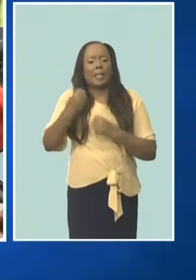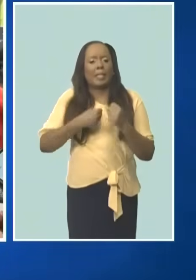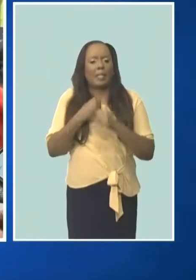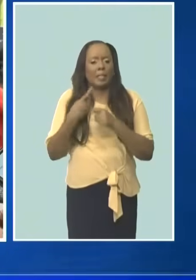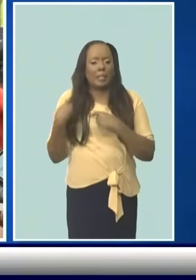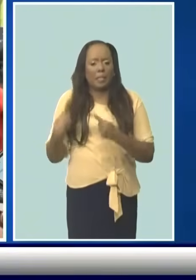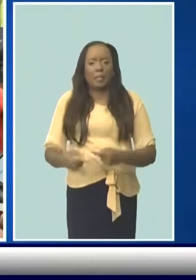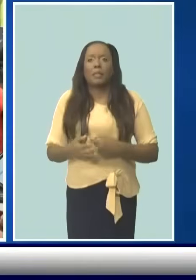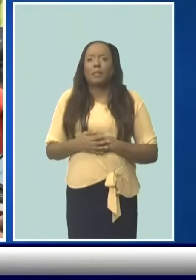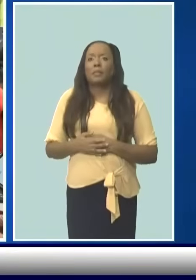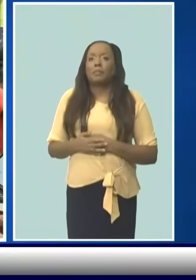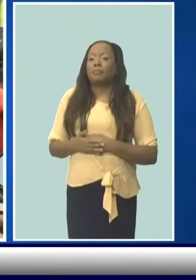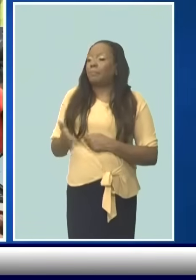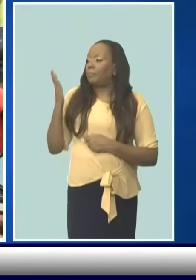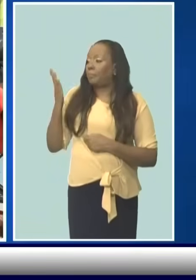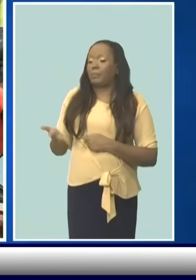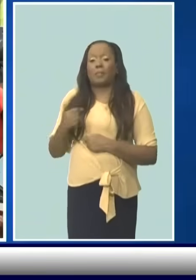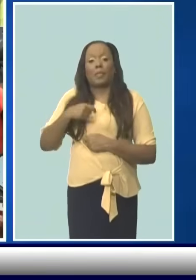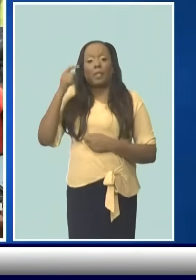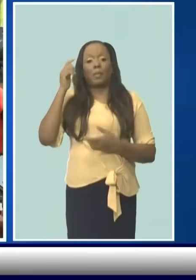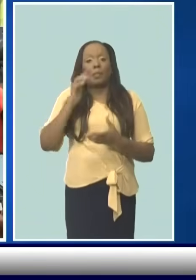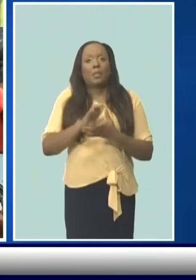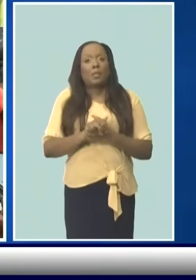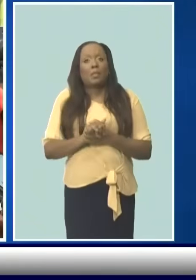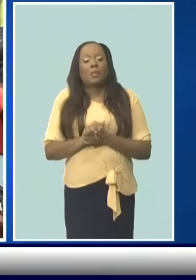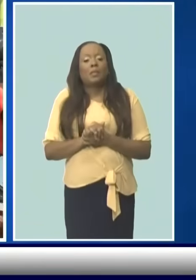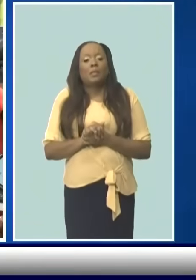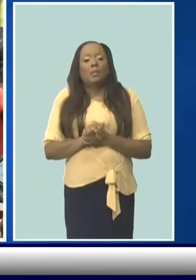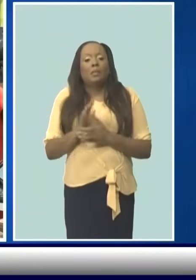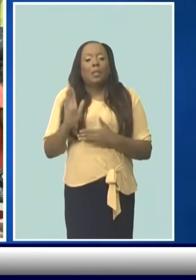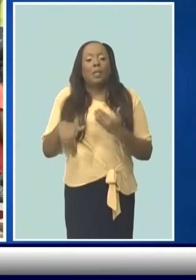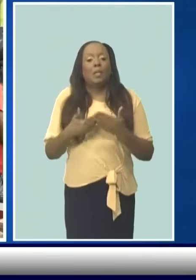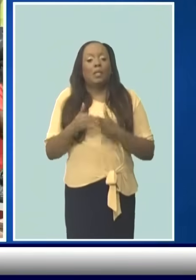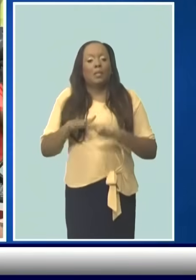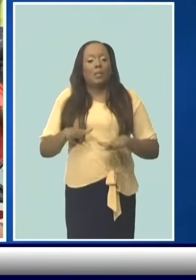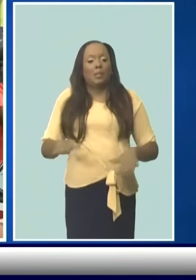year, should go into school with at least a new